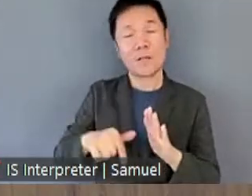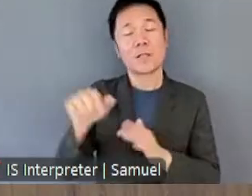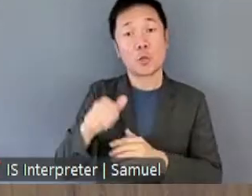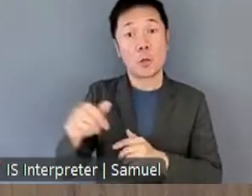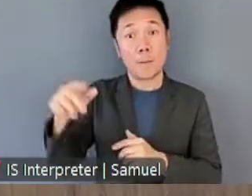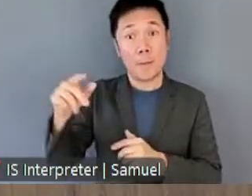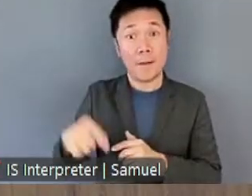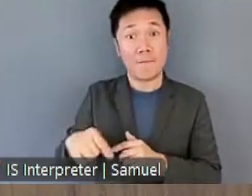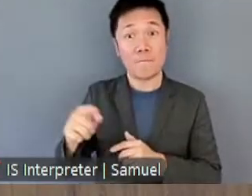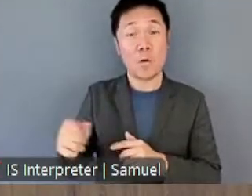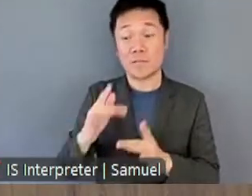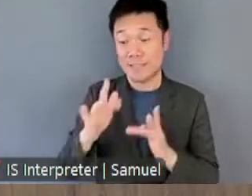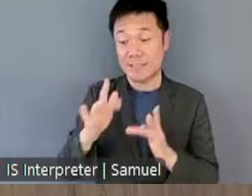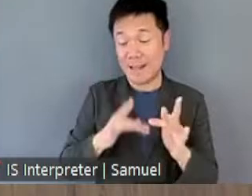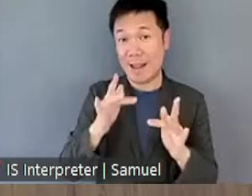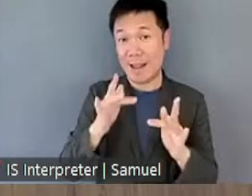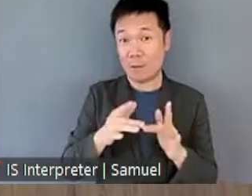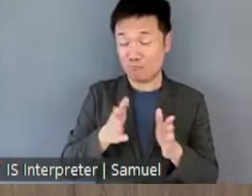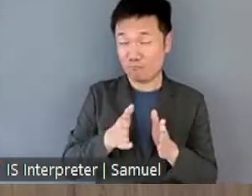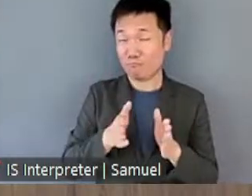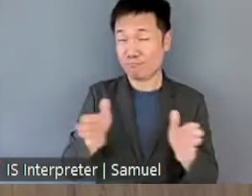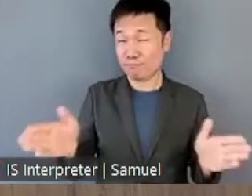Information Superhighway Initiative